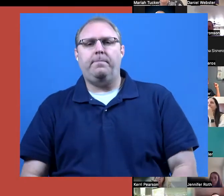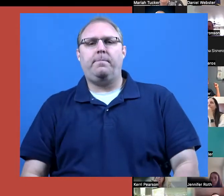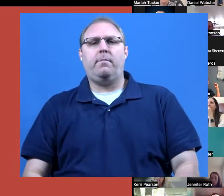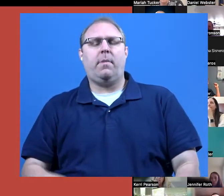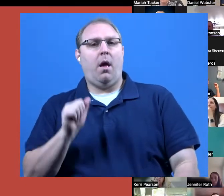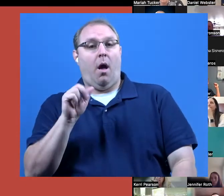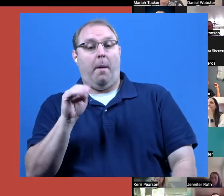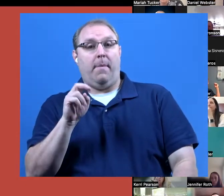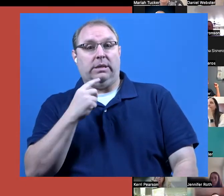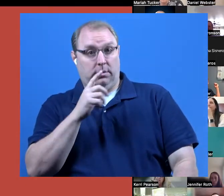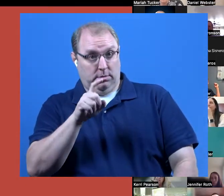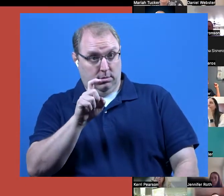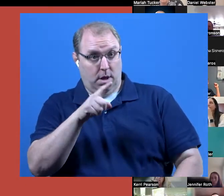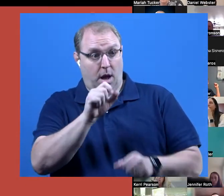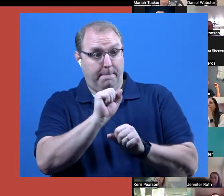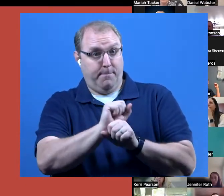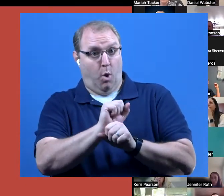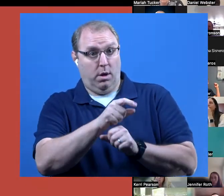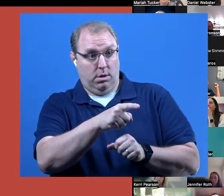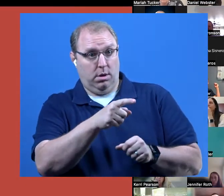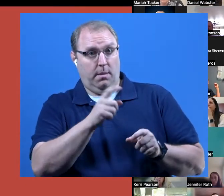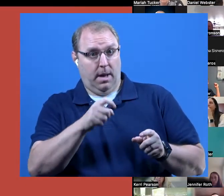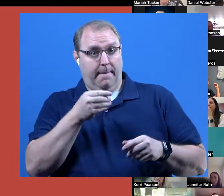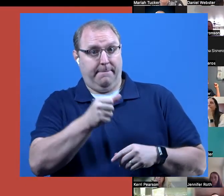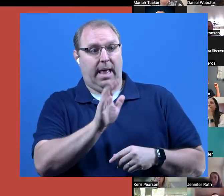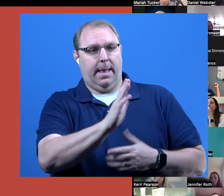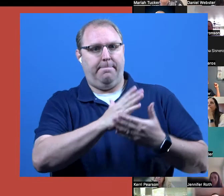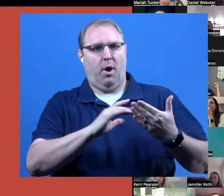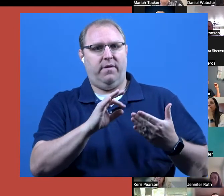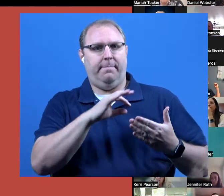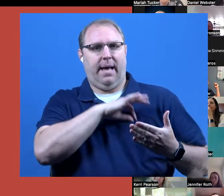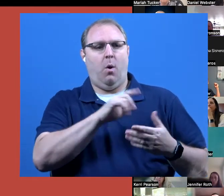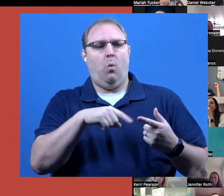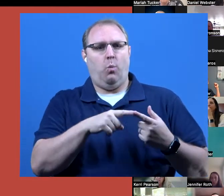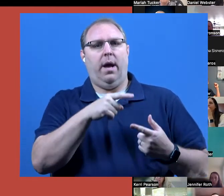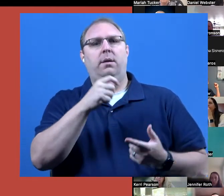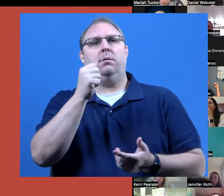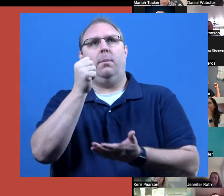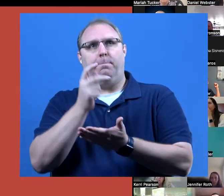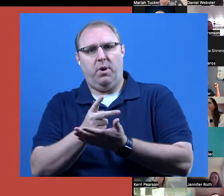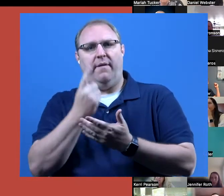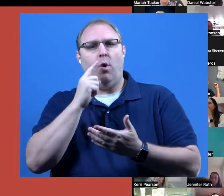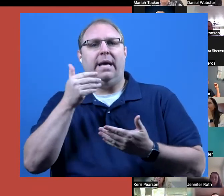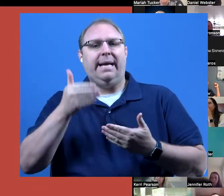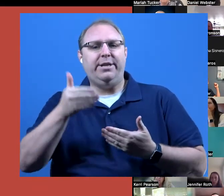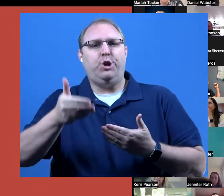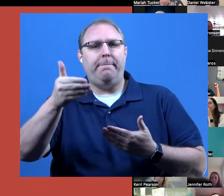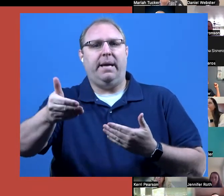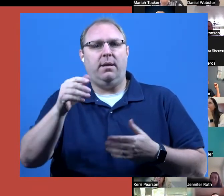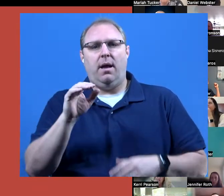approved for intermittent FMLA? They need to at least enter enough paid time to cover